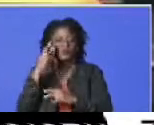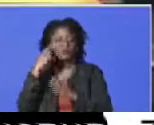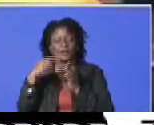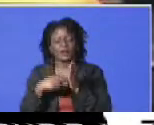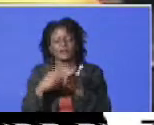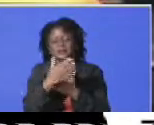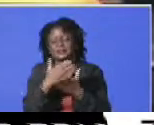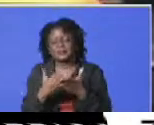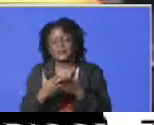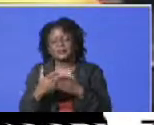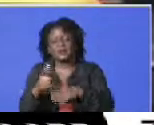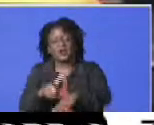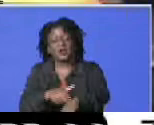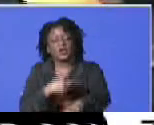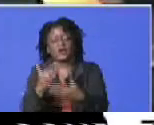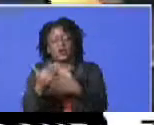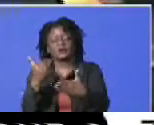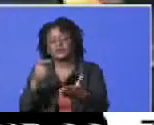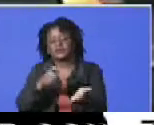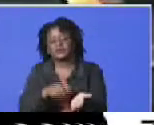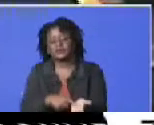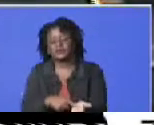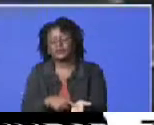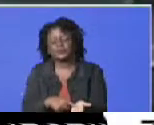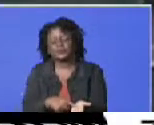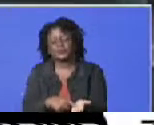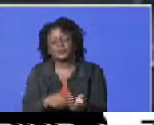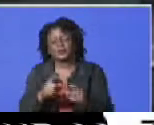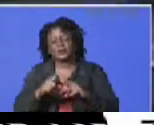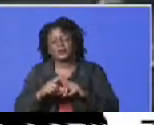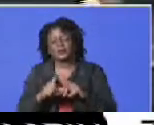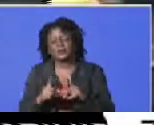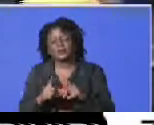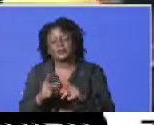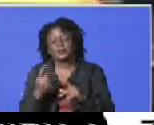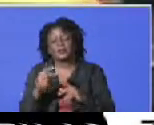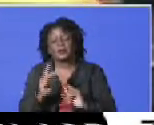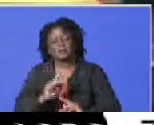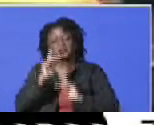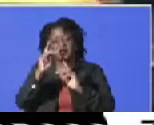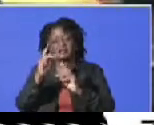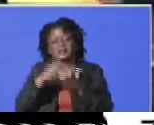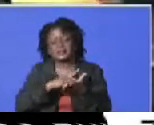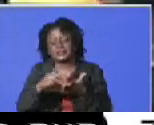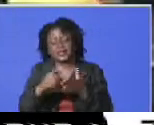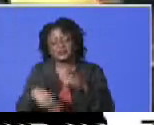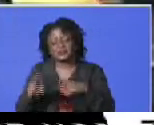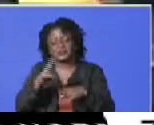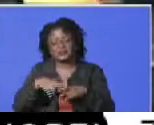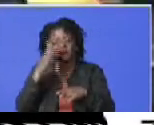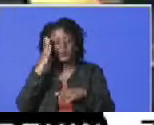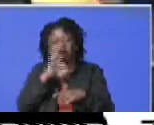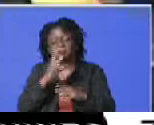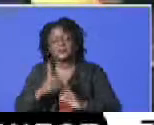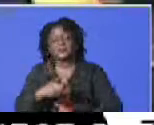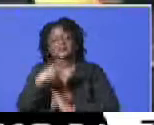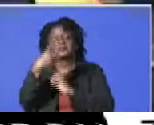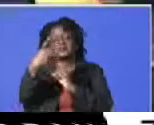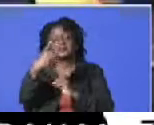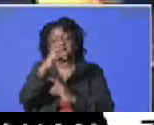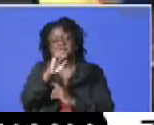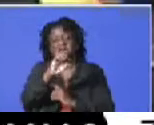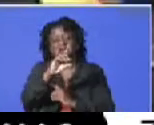overdue. However, the attendant salary increases will be deferred at least